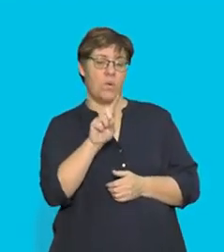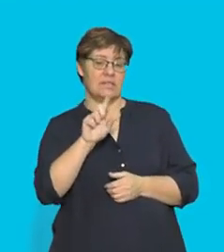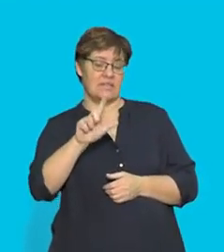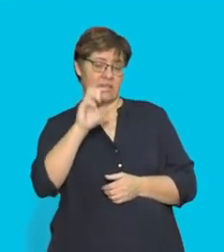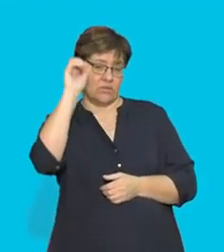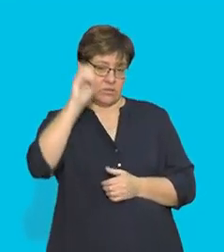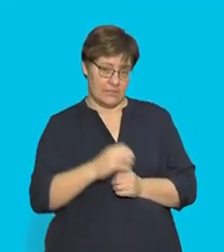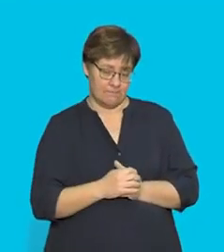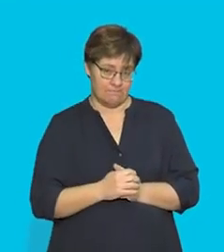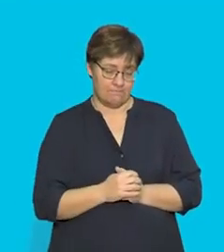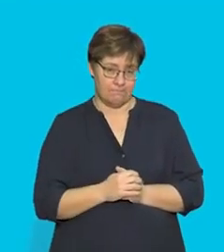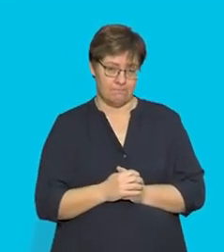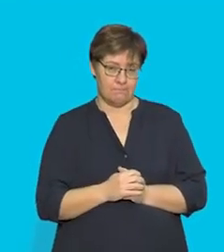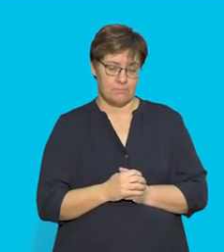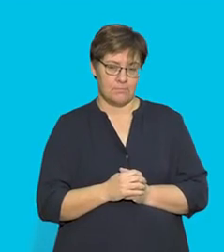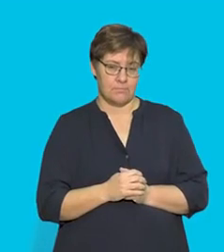130.17 degrees.